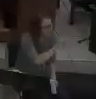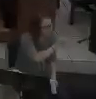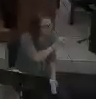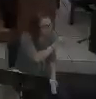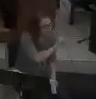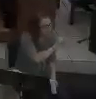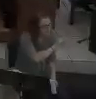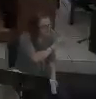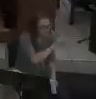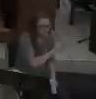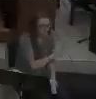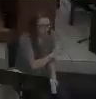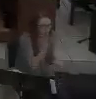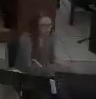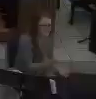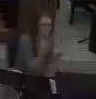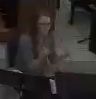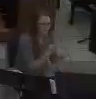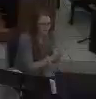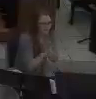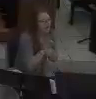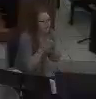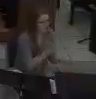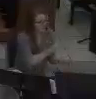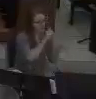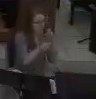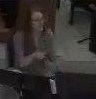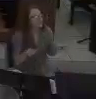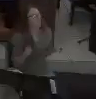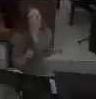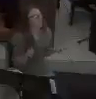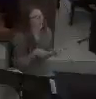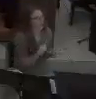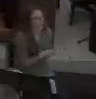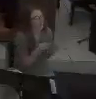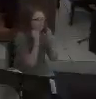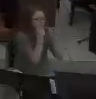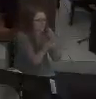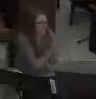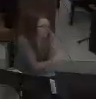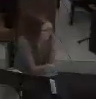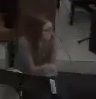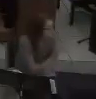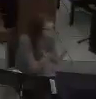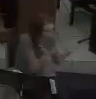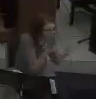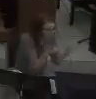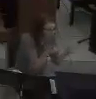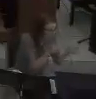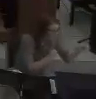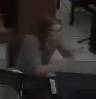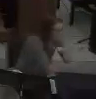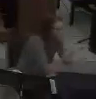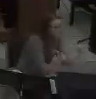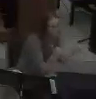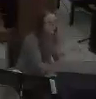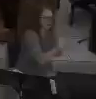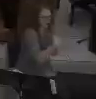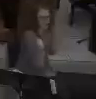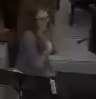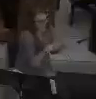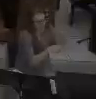at 9 today, have already gone to rest up to go to Baltimore. So if you are up for an excursion today, join us at MCC